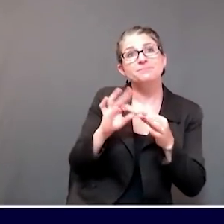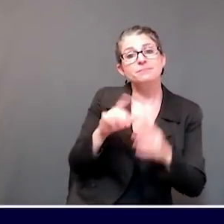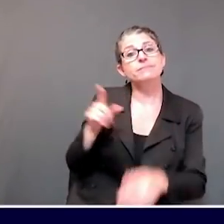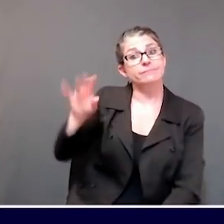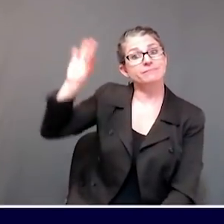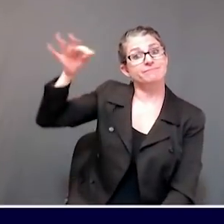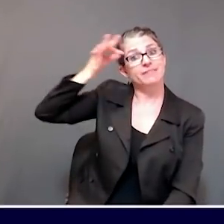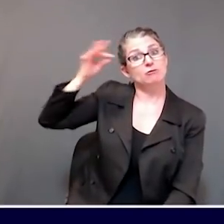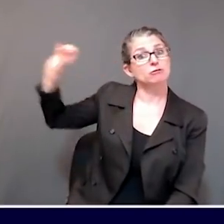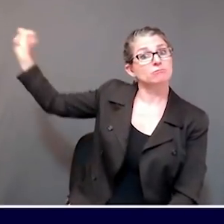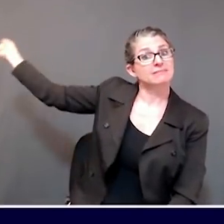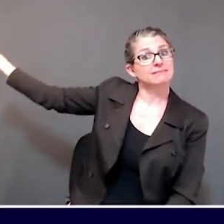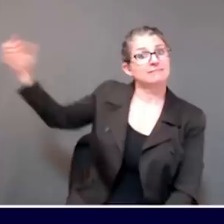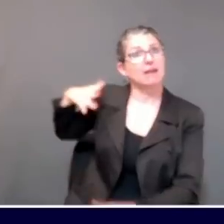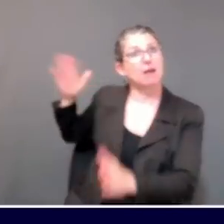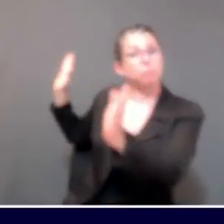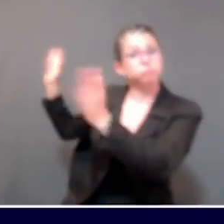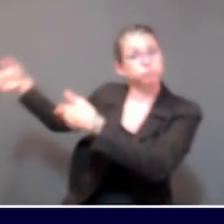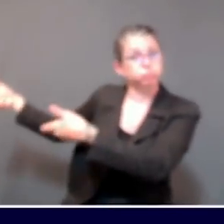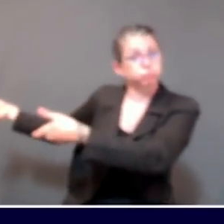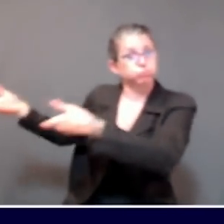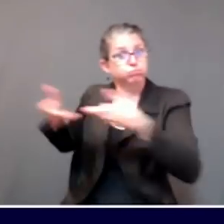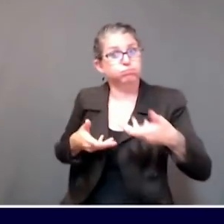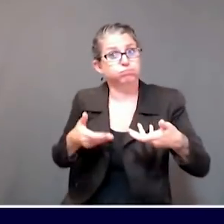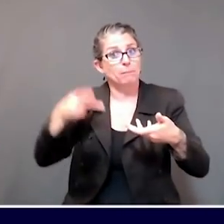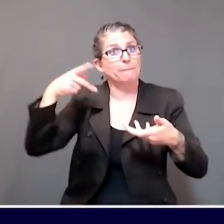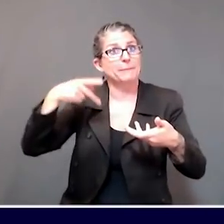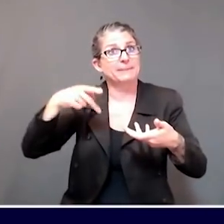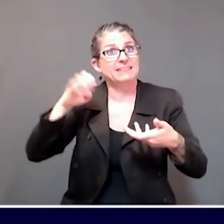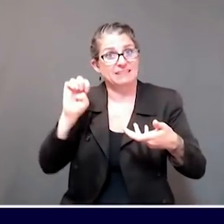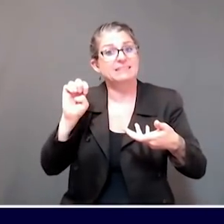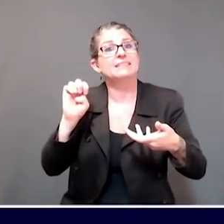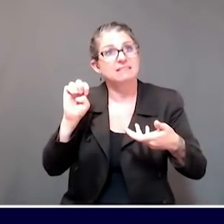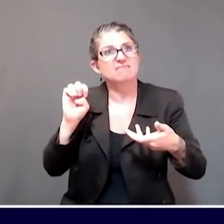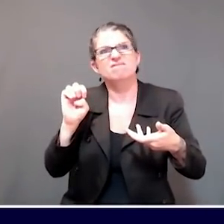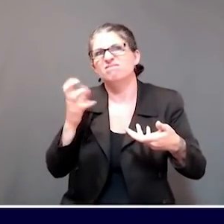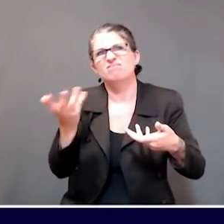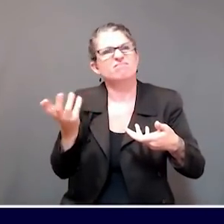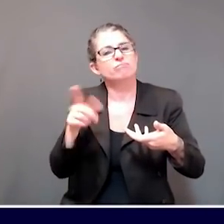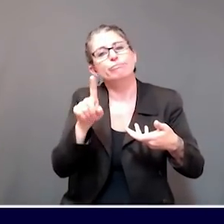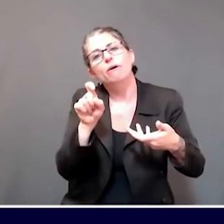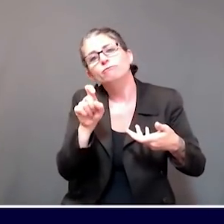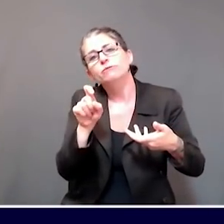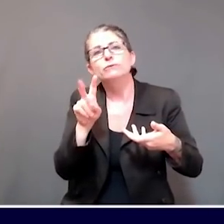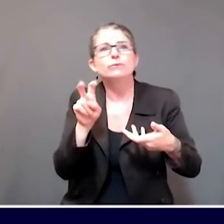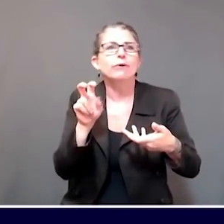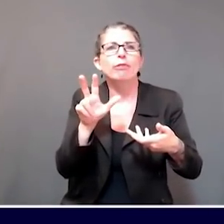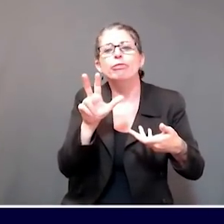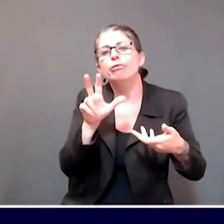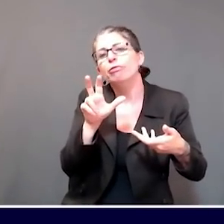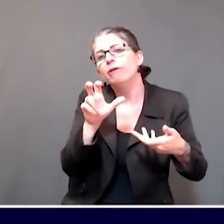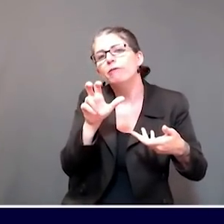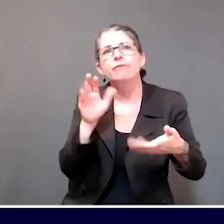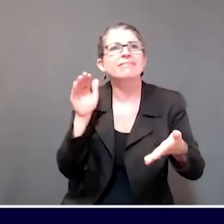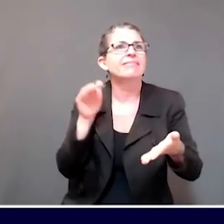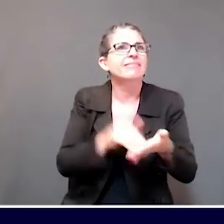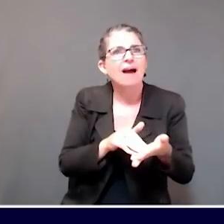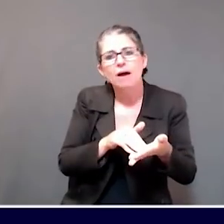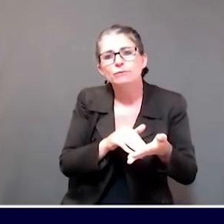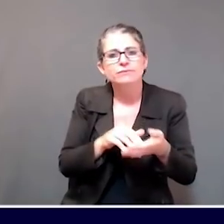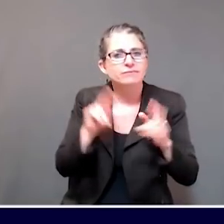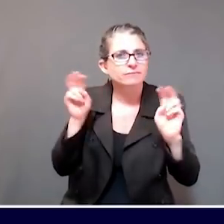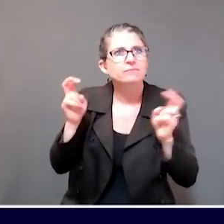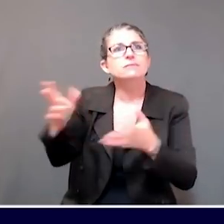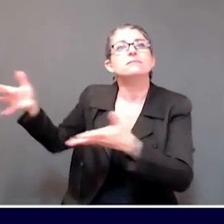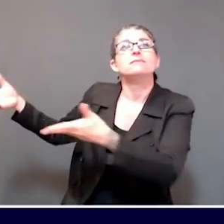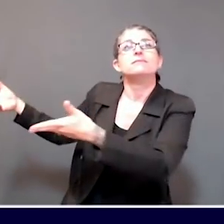of thousands of various forms of PPE directly to nursing homes across the country. And I have a complete list of the shipments